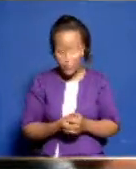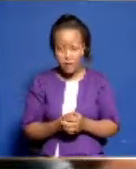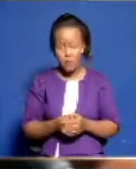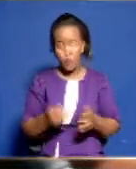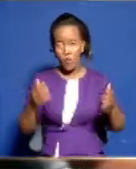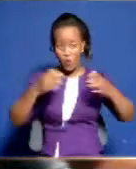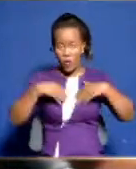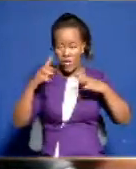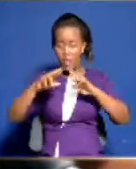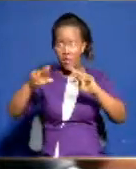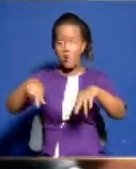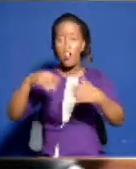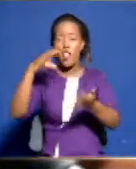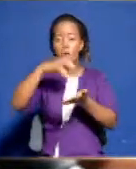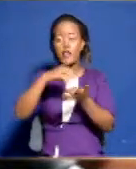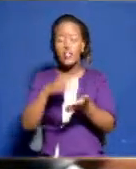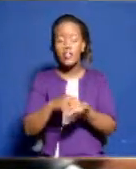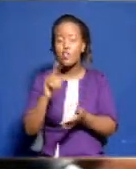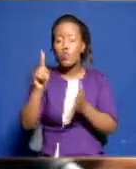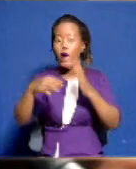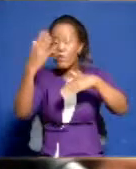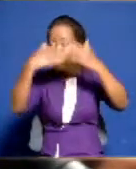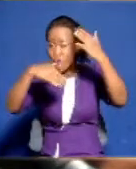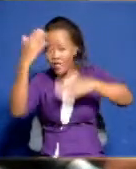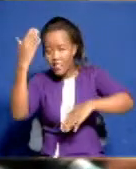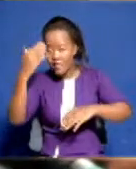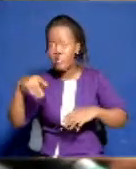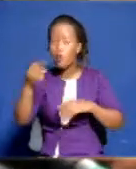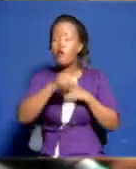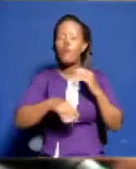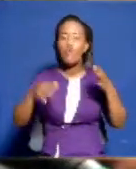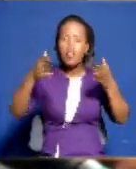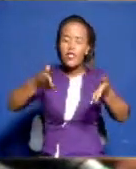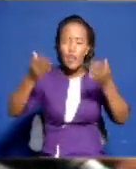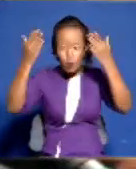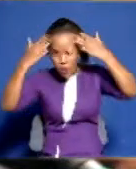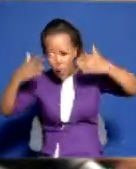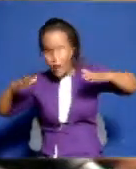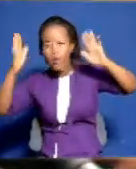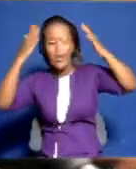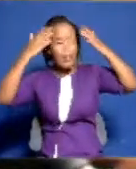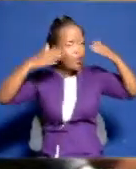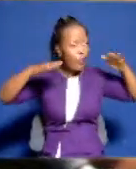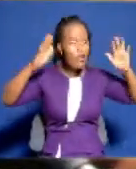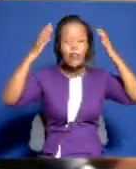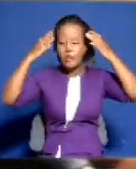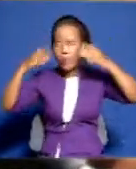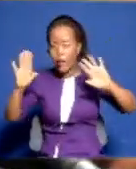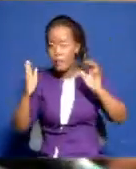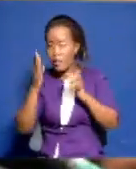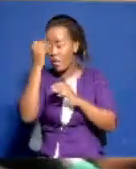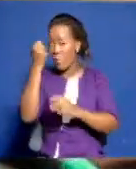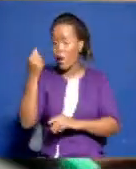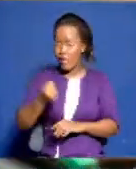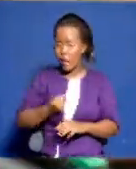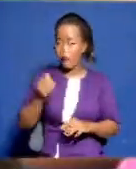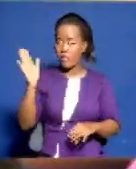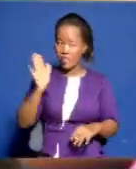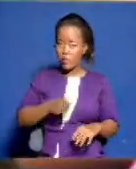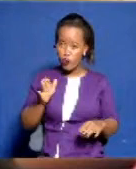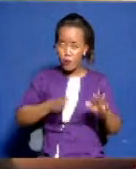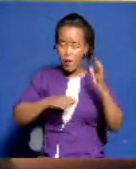University, and we are no exception. We are here to create more awareness, to build capacity on girls and women in